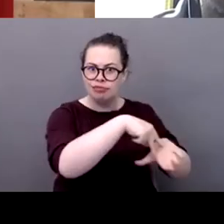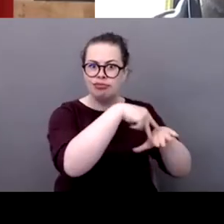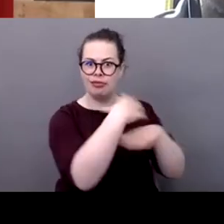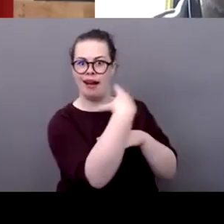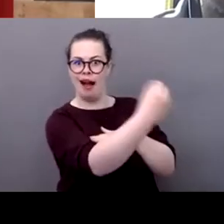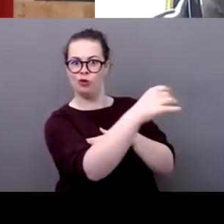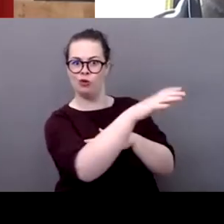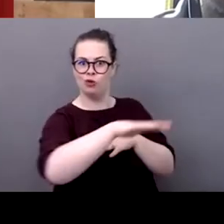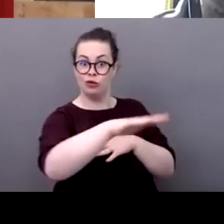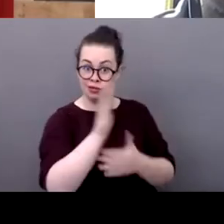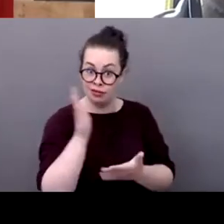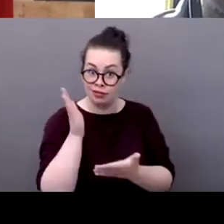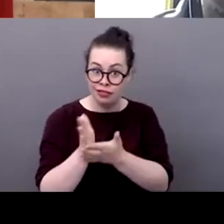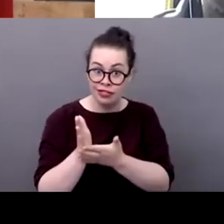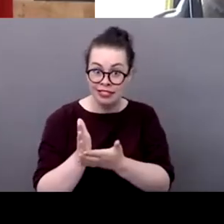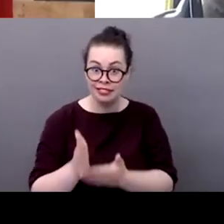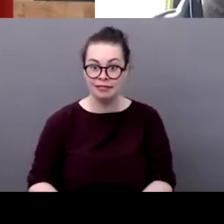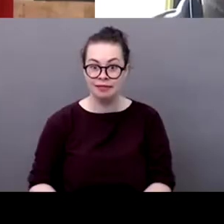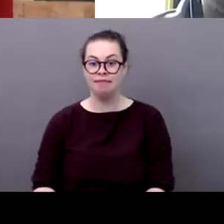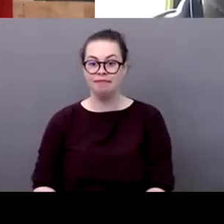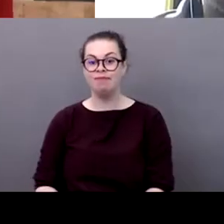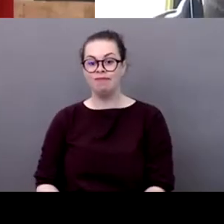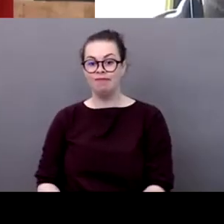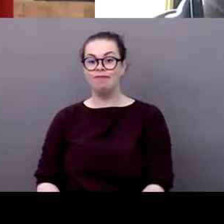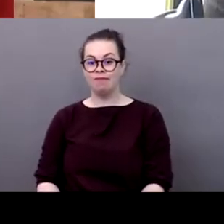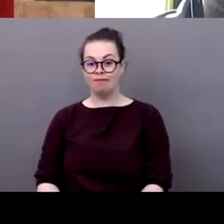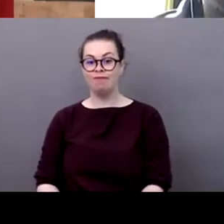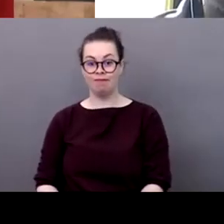I definitely, as a surfer, it's definitely